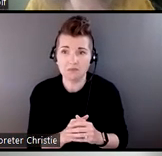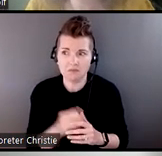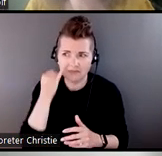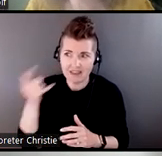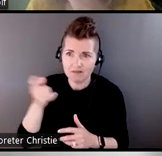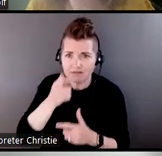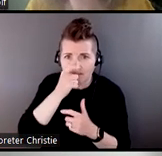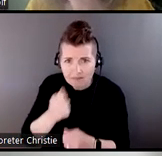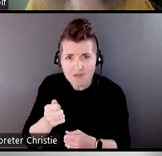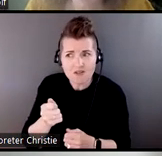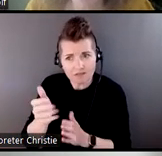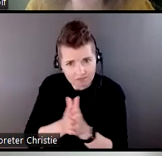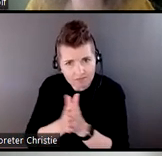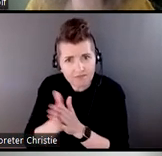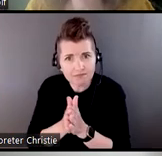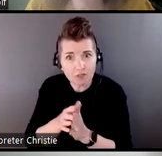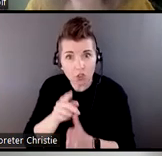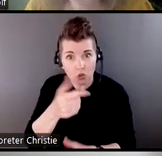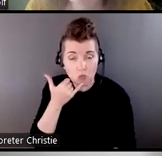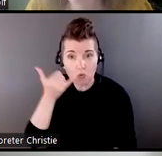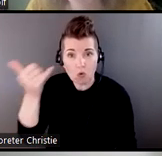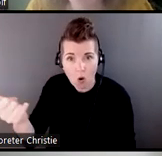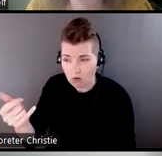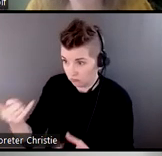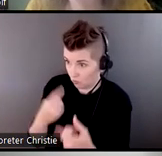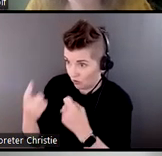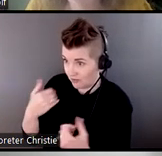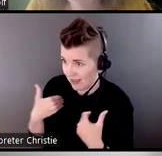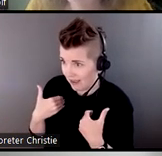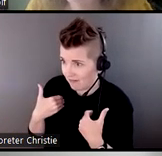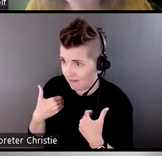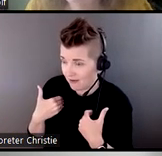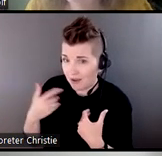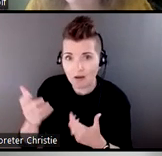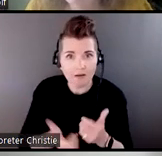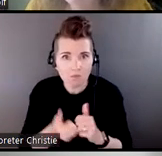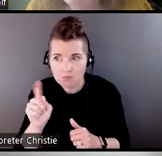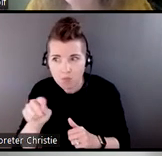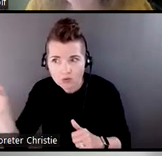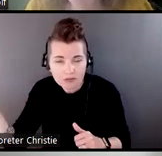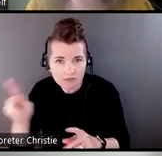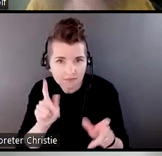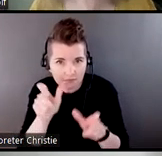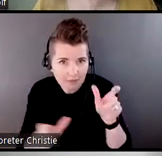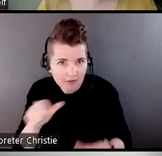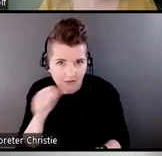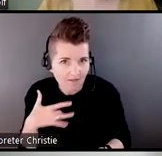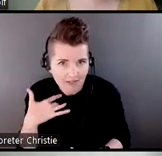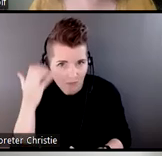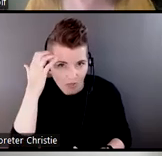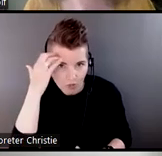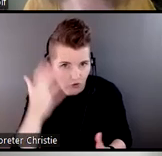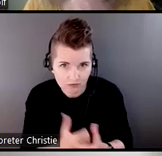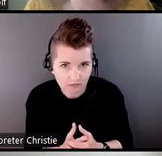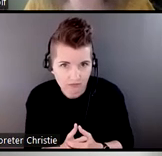called you and said, I just wanted to see if you had any questions. Most of us would not feel bothered. So I would encourage you to think about things like